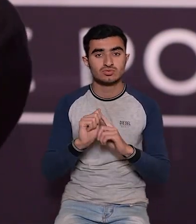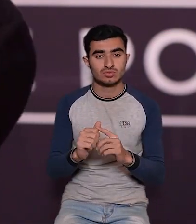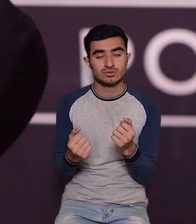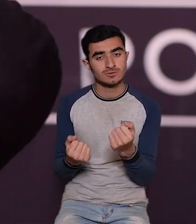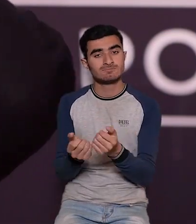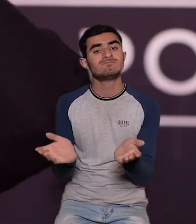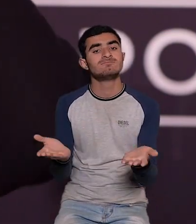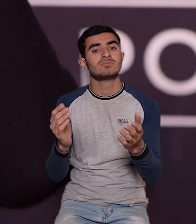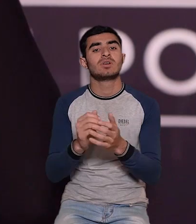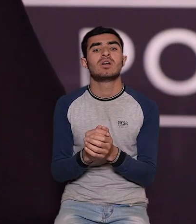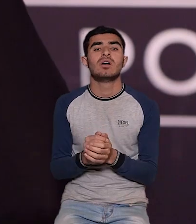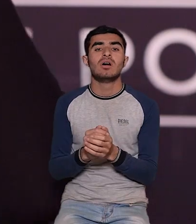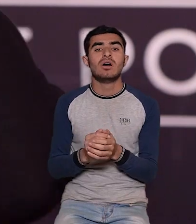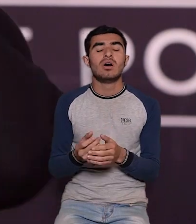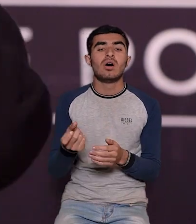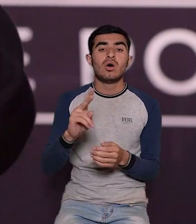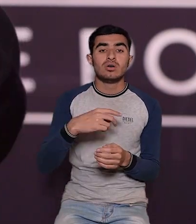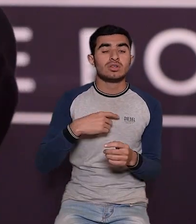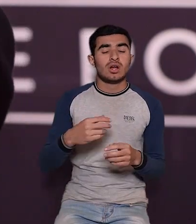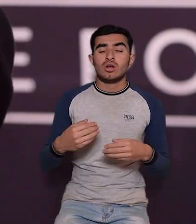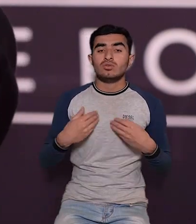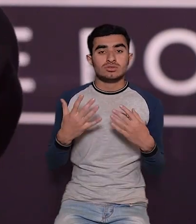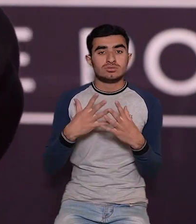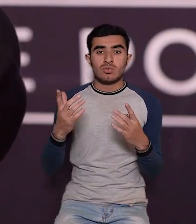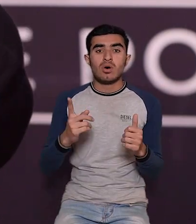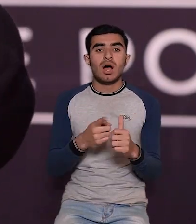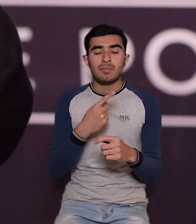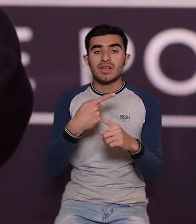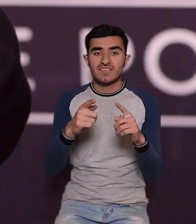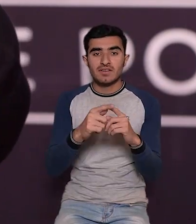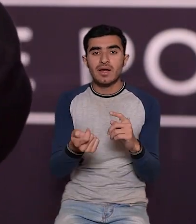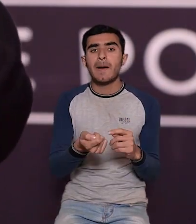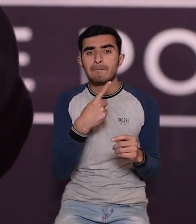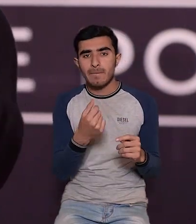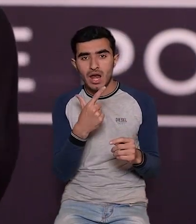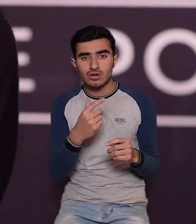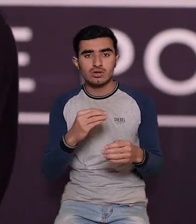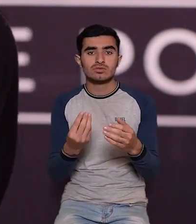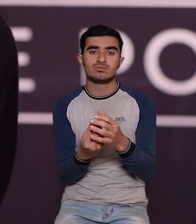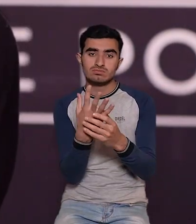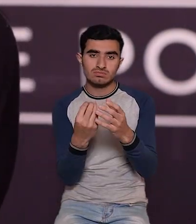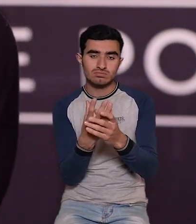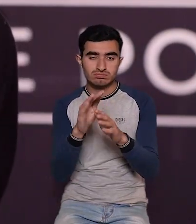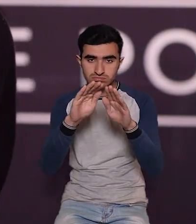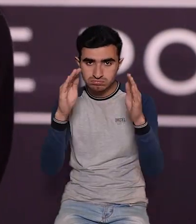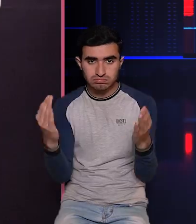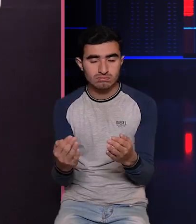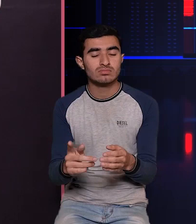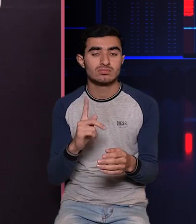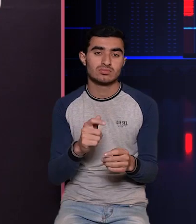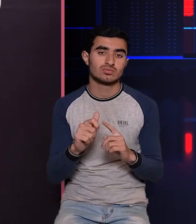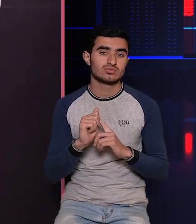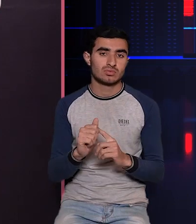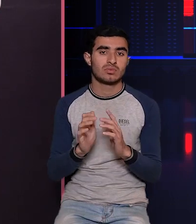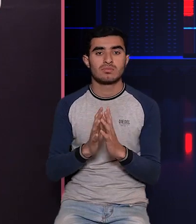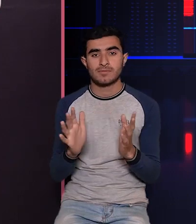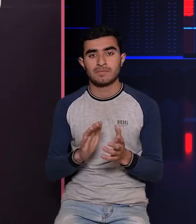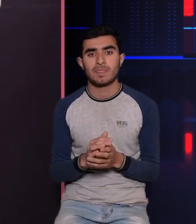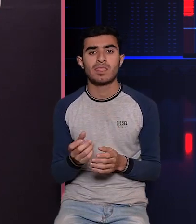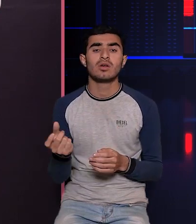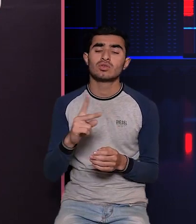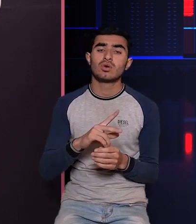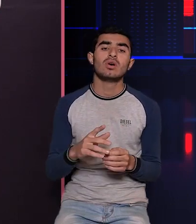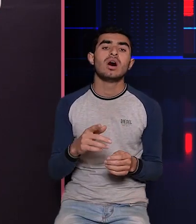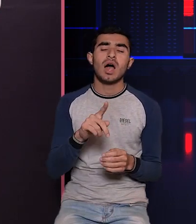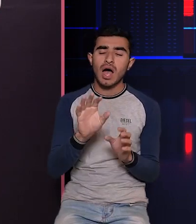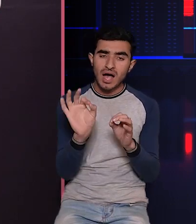do, botanic gardens with the local government on indigenous species. So those kind of things,